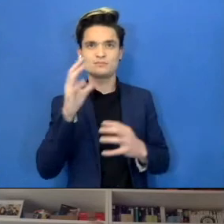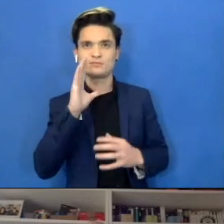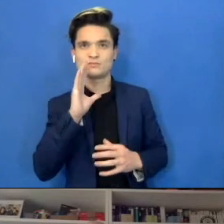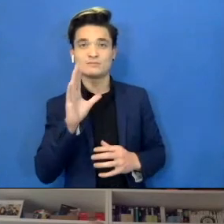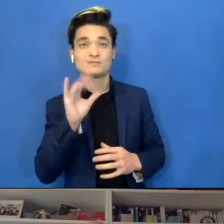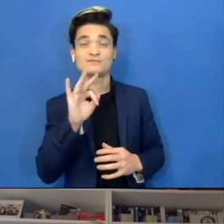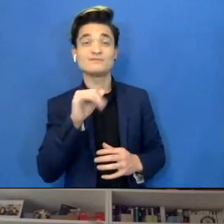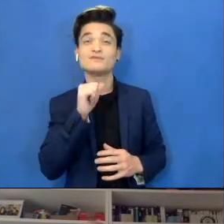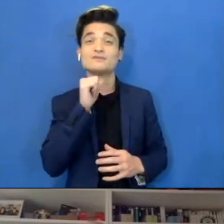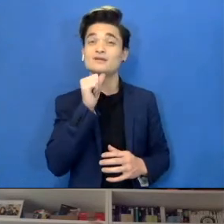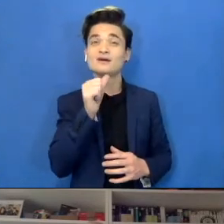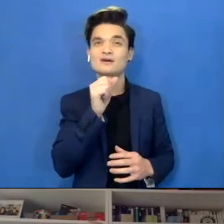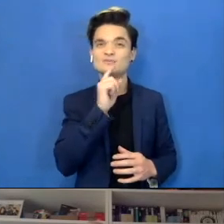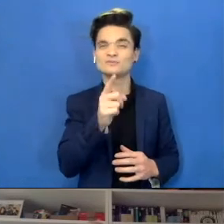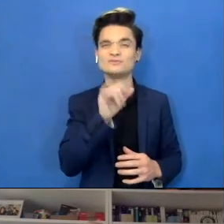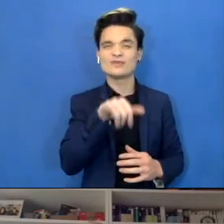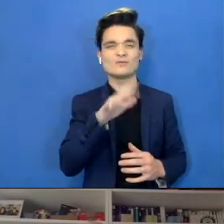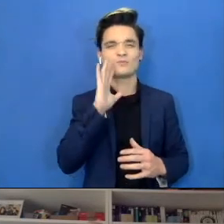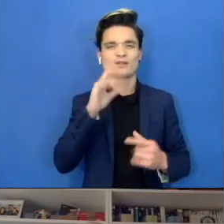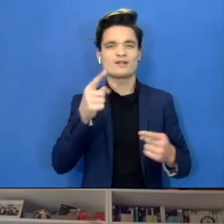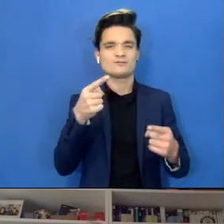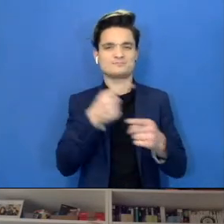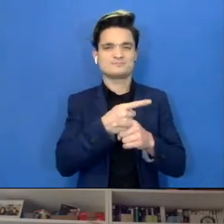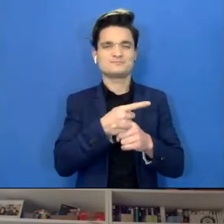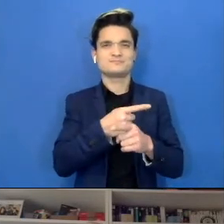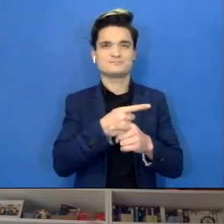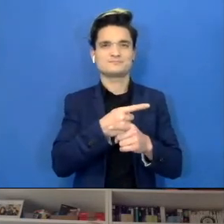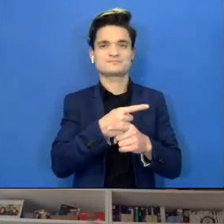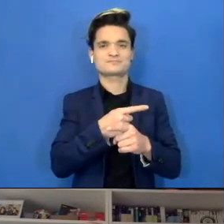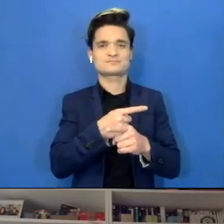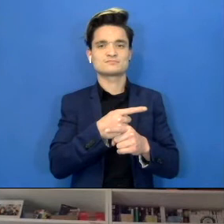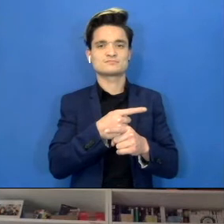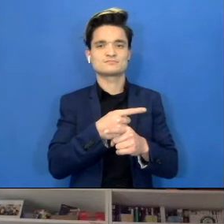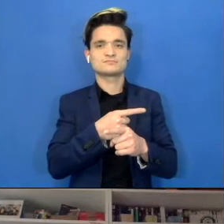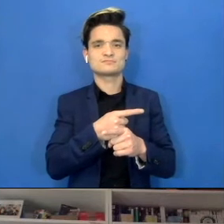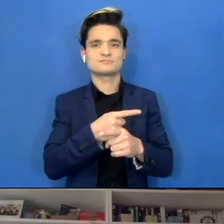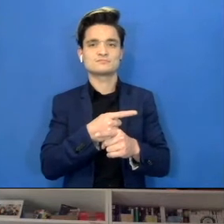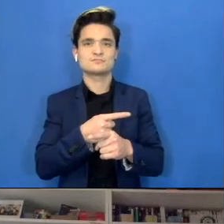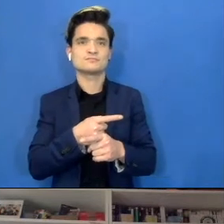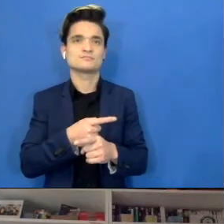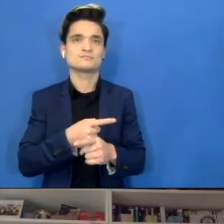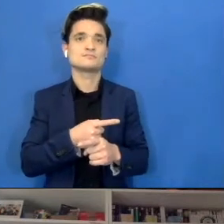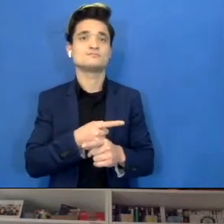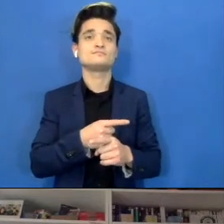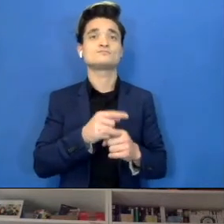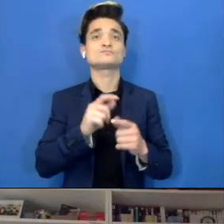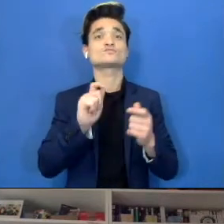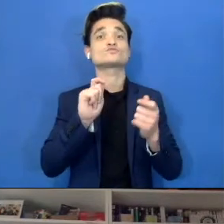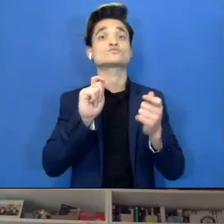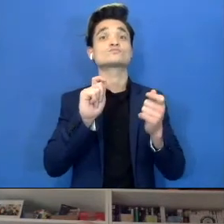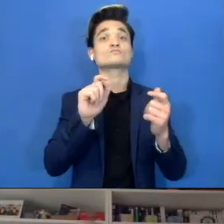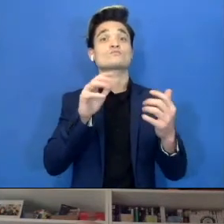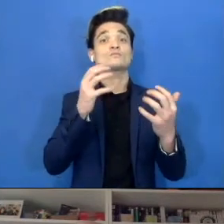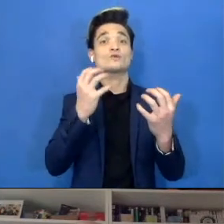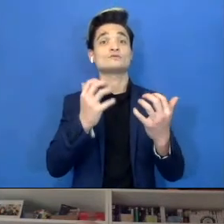punch, needs to be staged. As the audience needs to know that the kiss is